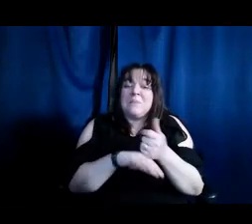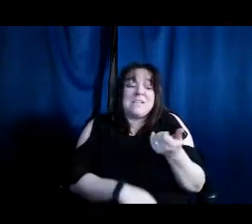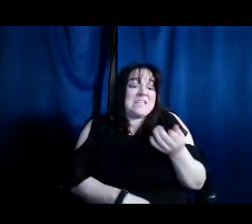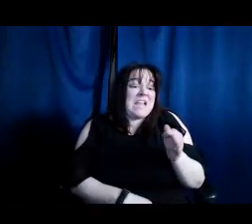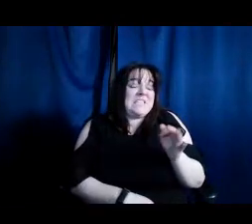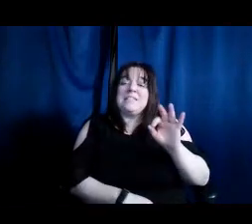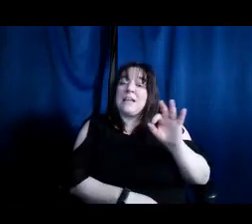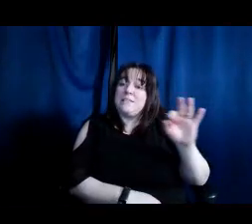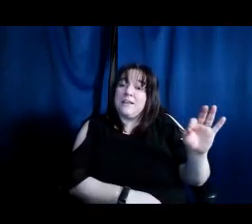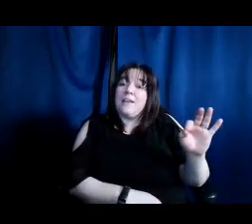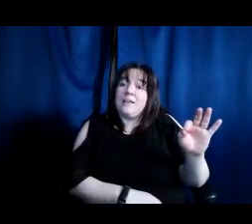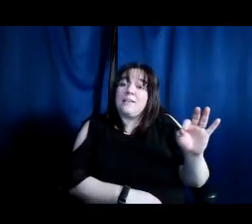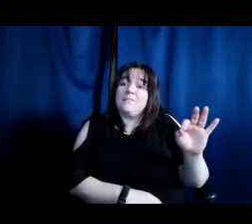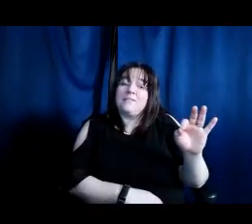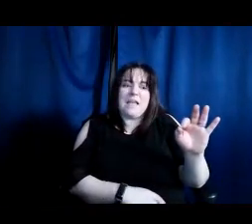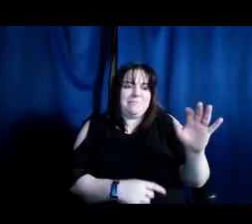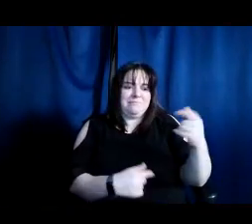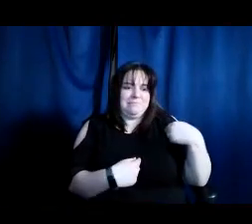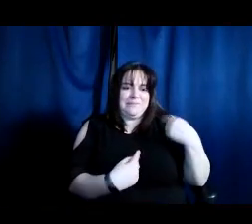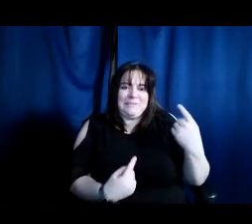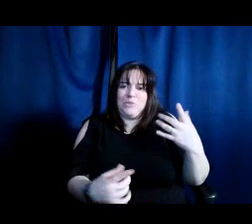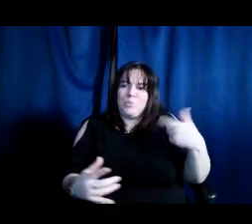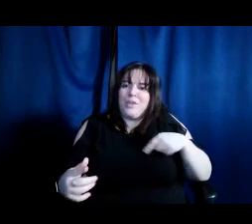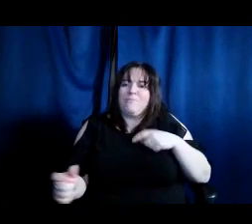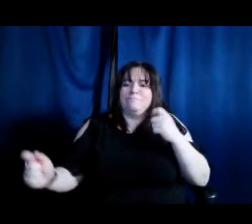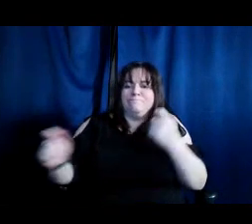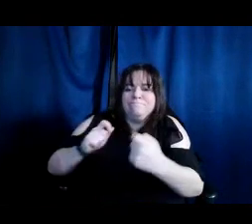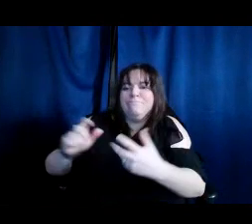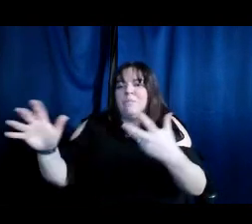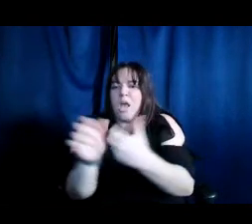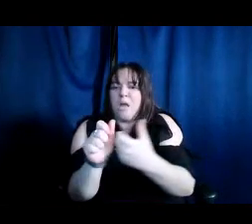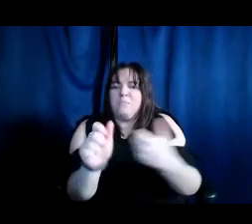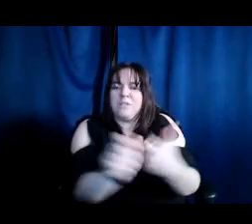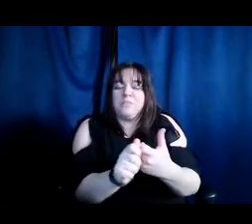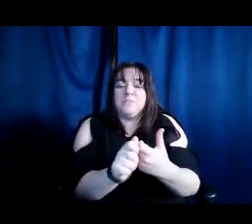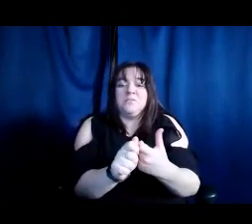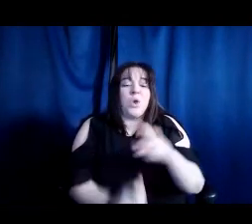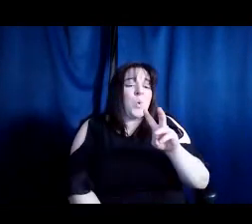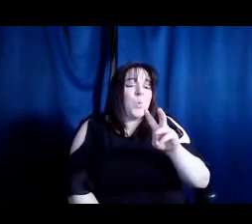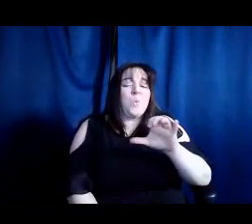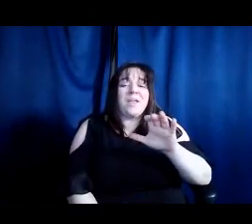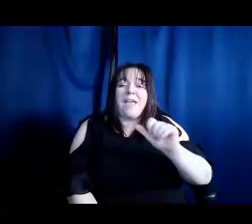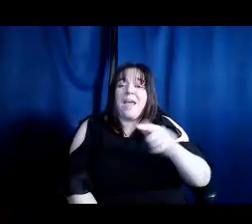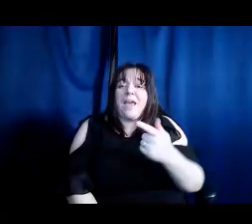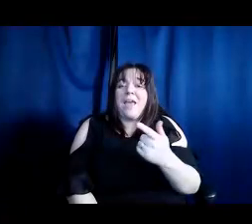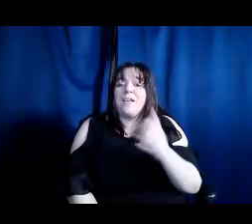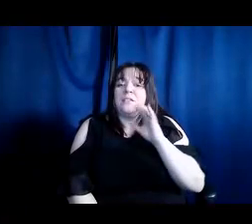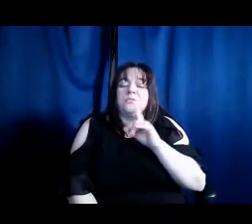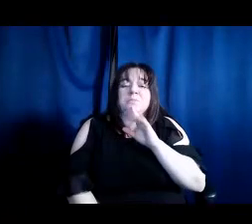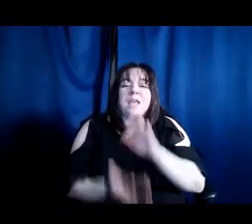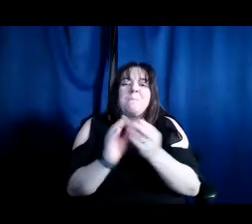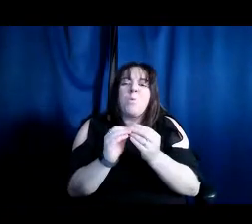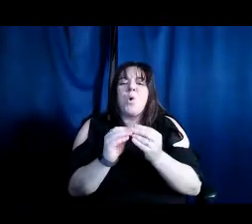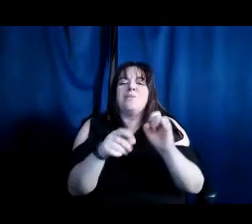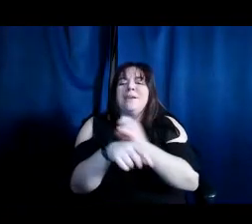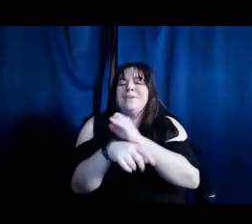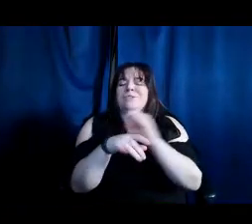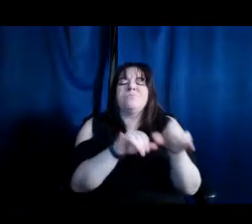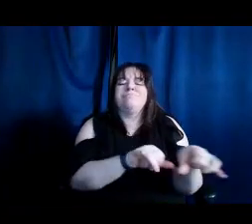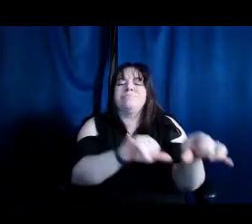the years. WCAG has become the industry standard for website accessibility and evaluating